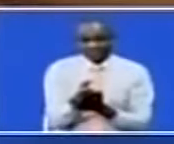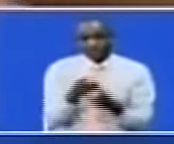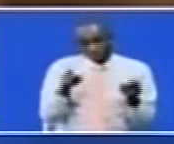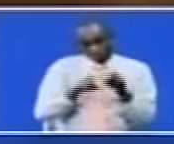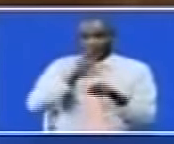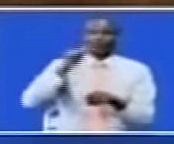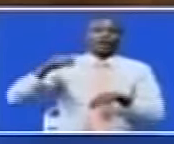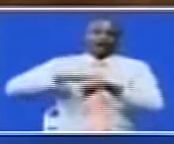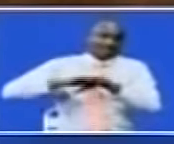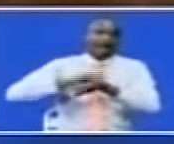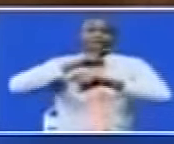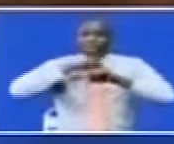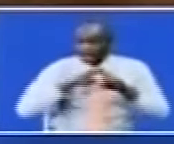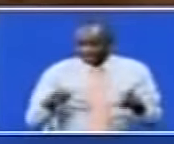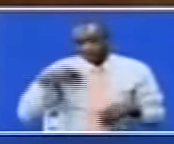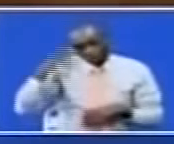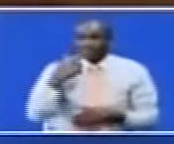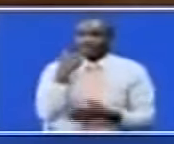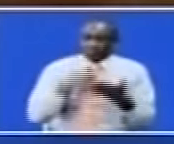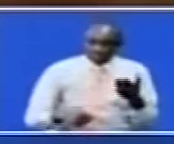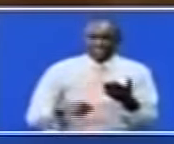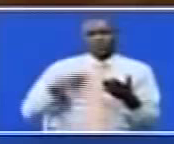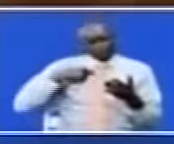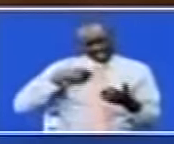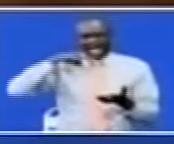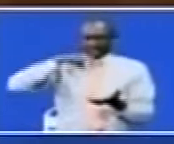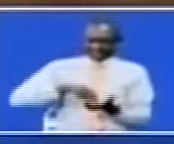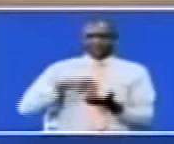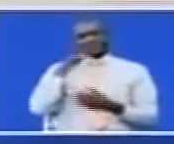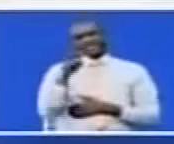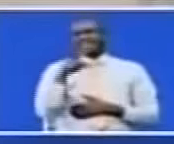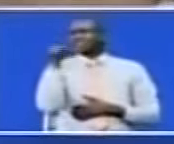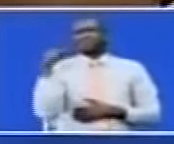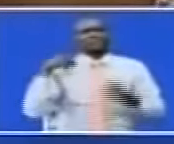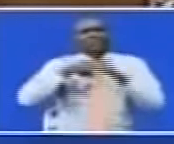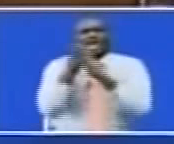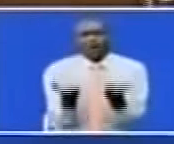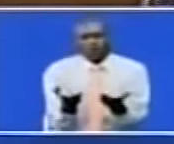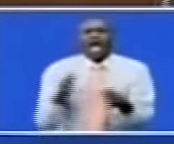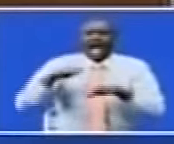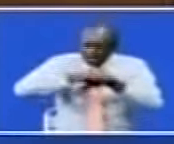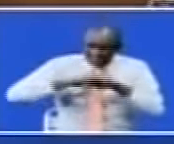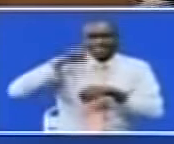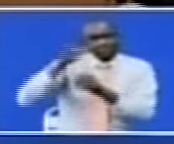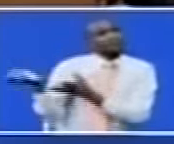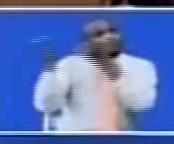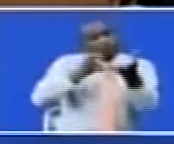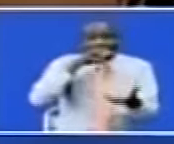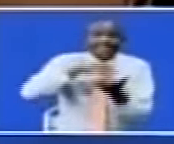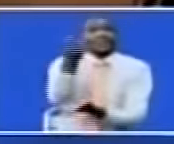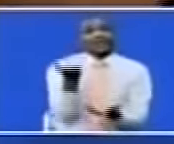from Africa. But I always say that let us step back and ask, how did they get there? Africa brought cases to the